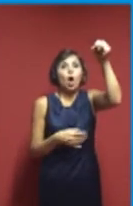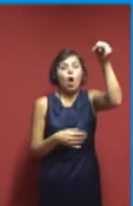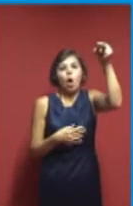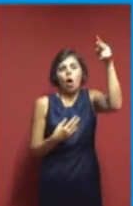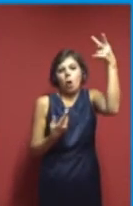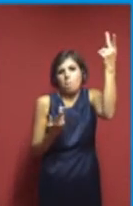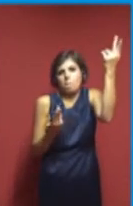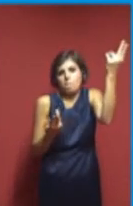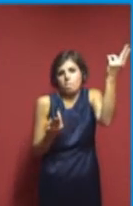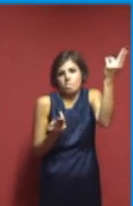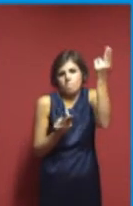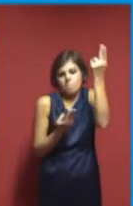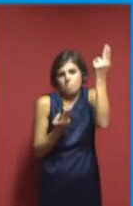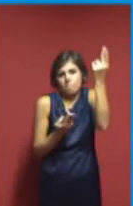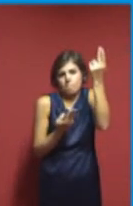now.